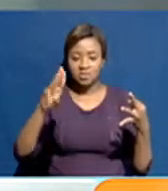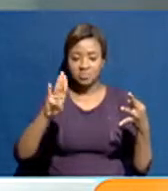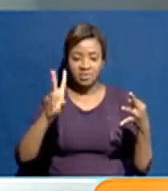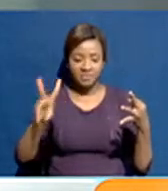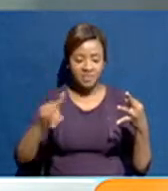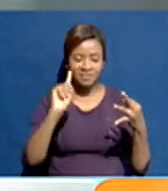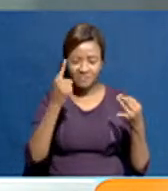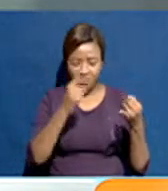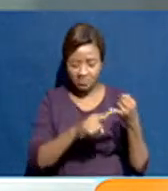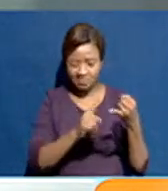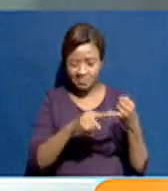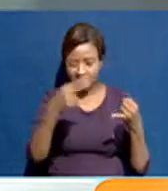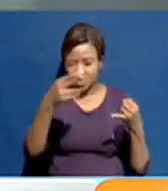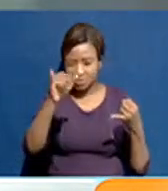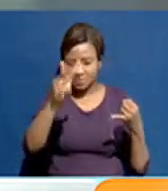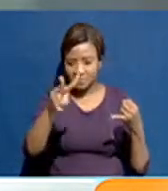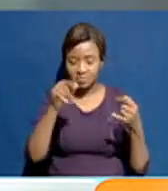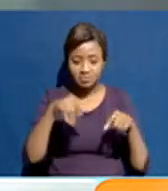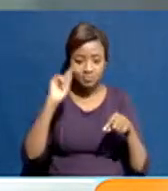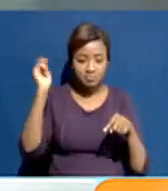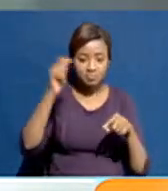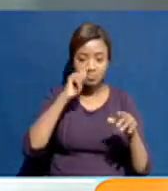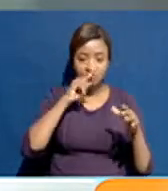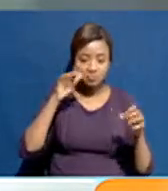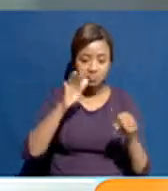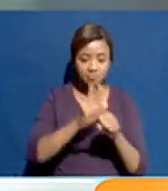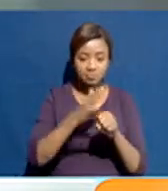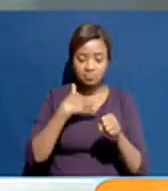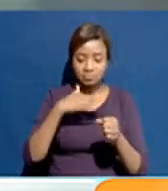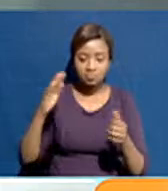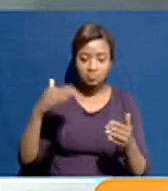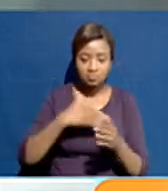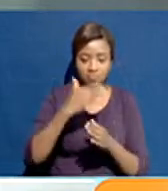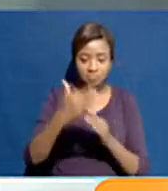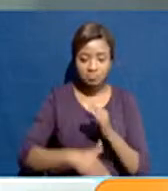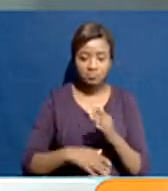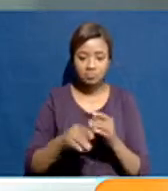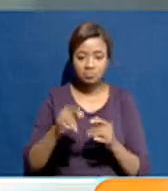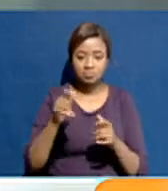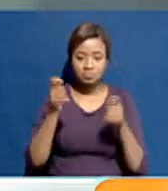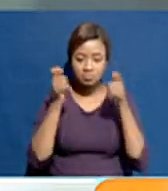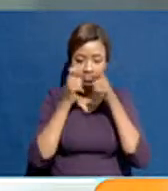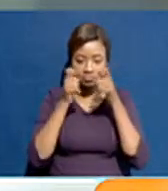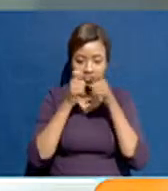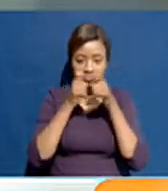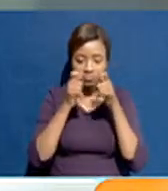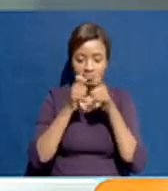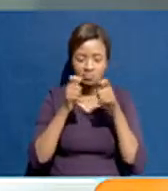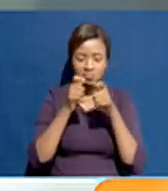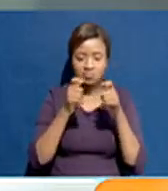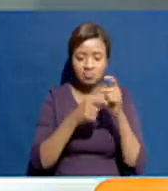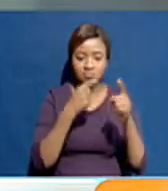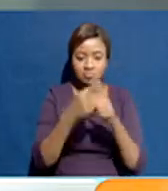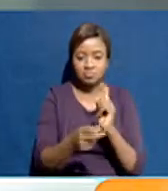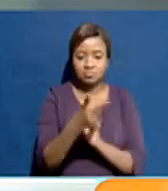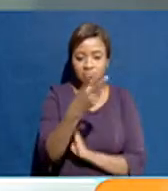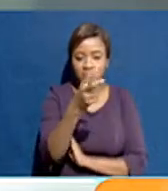part. Kenya committed to ending AIDS as a public health threat by 2030. Are we on